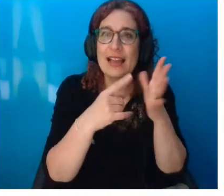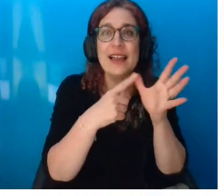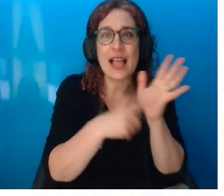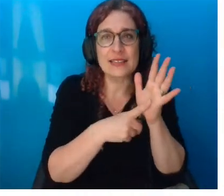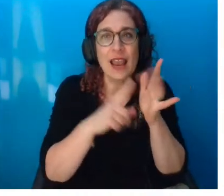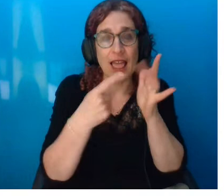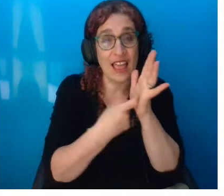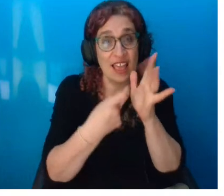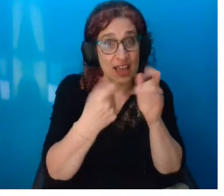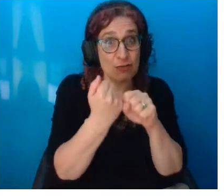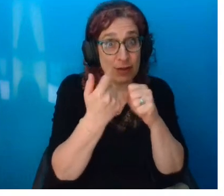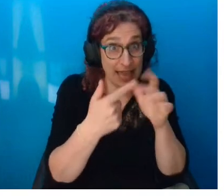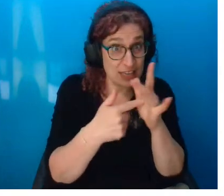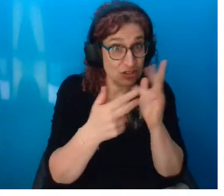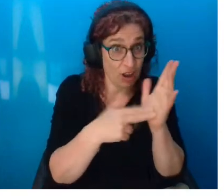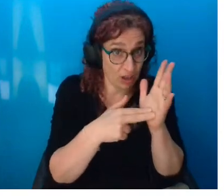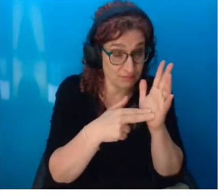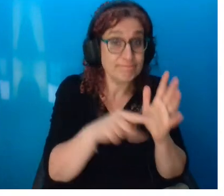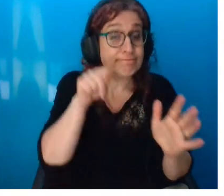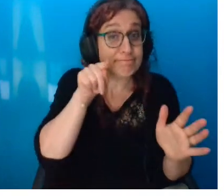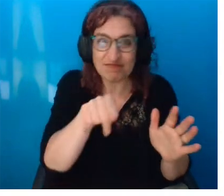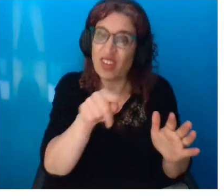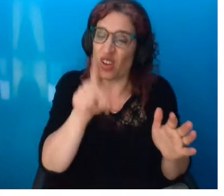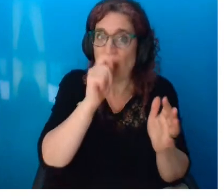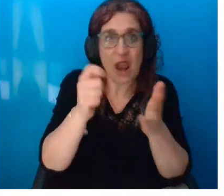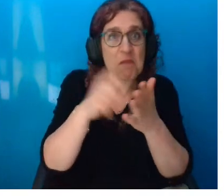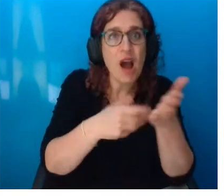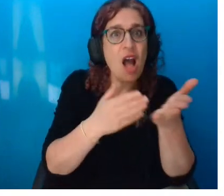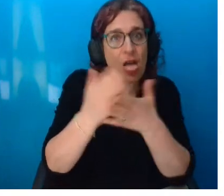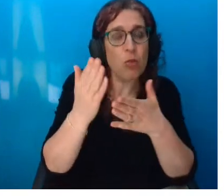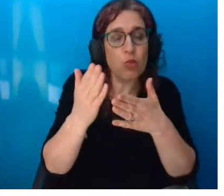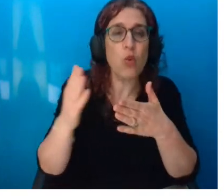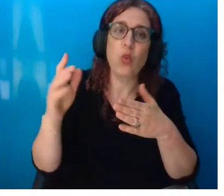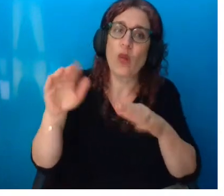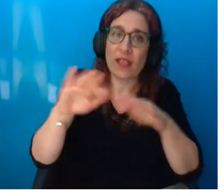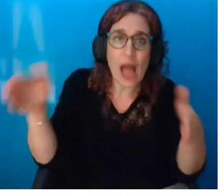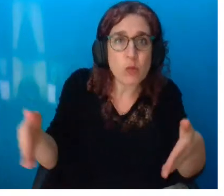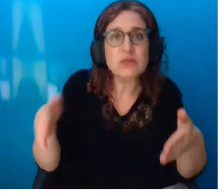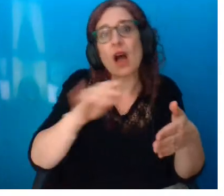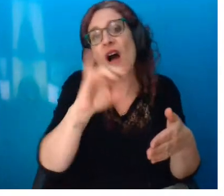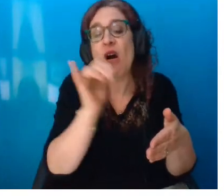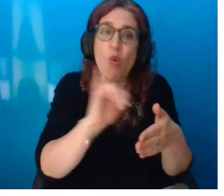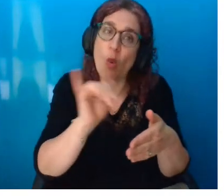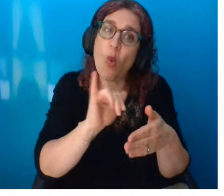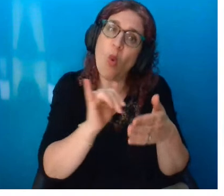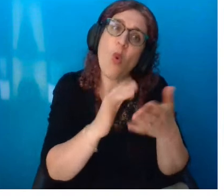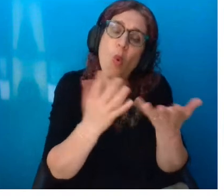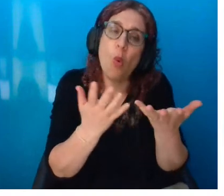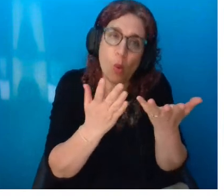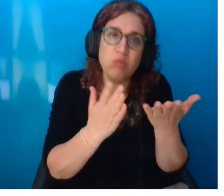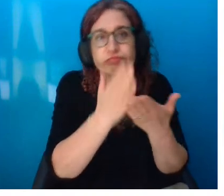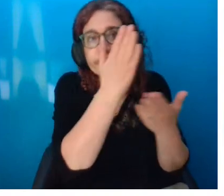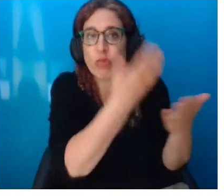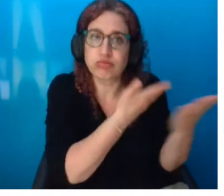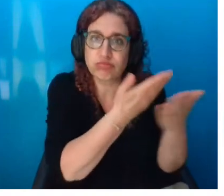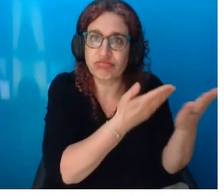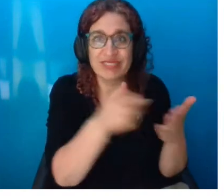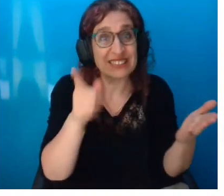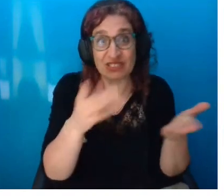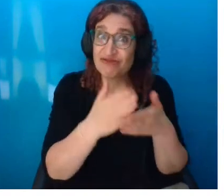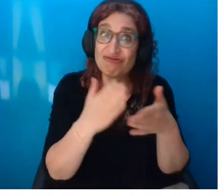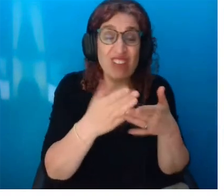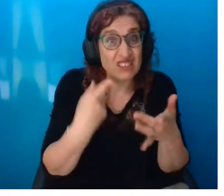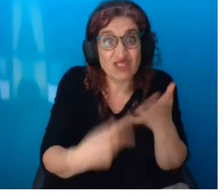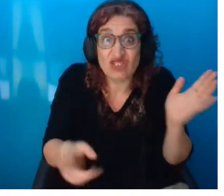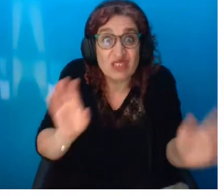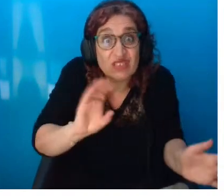prescribable. So this is for people who like natural cures because it's just salty water, but